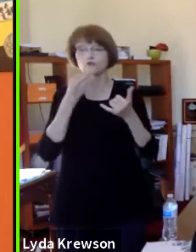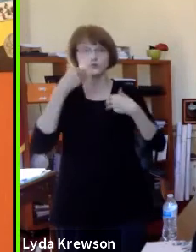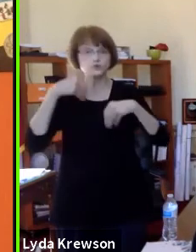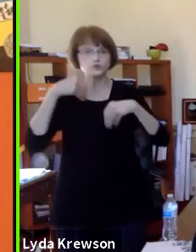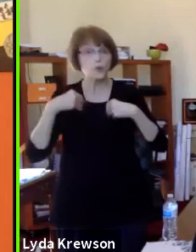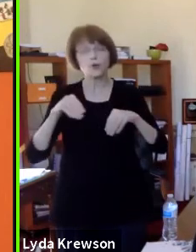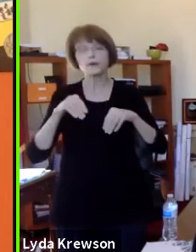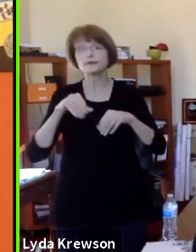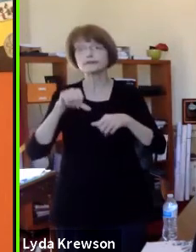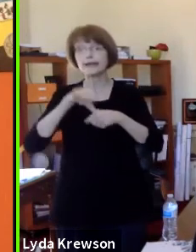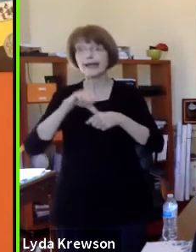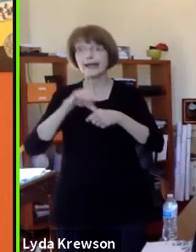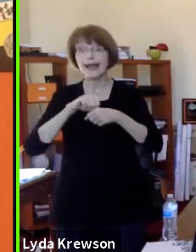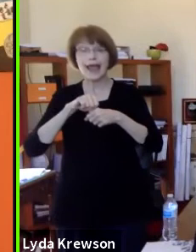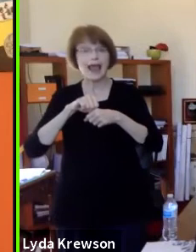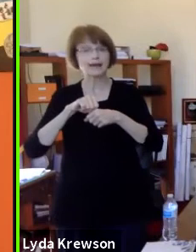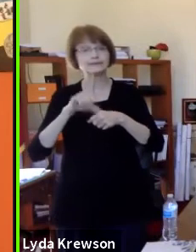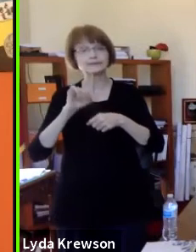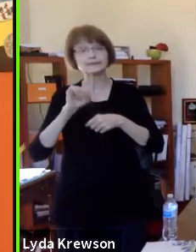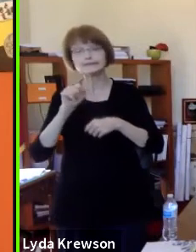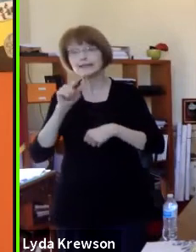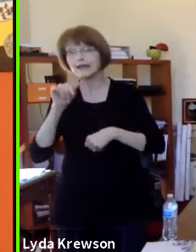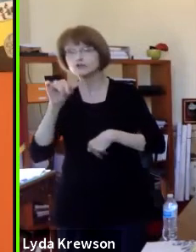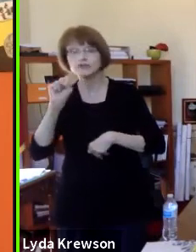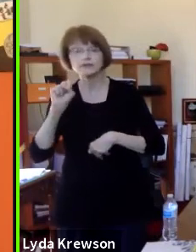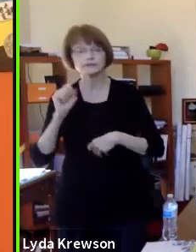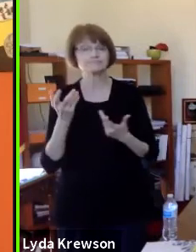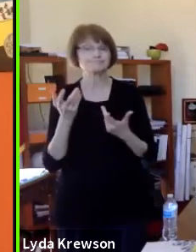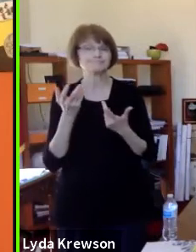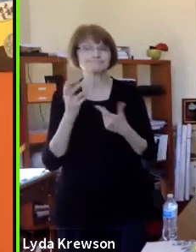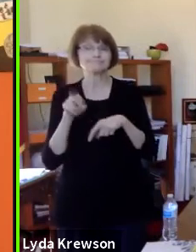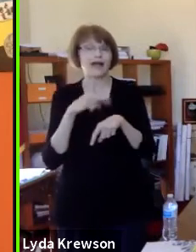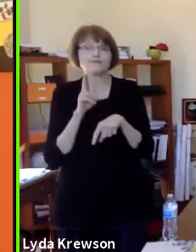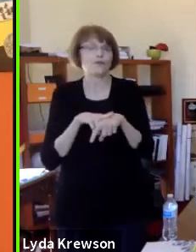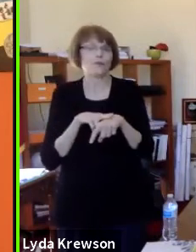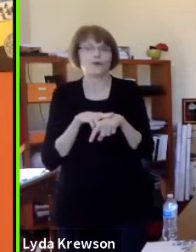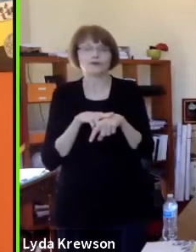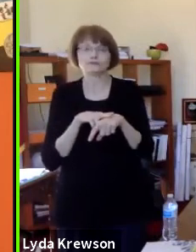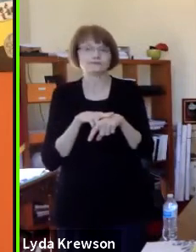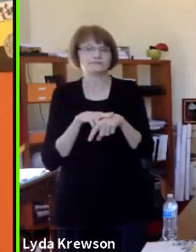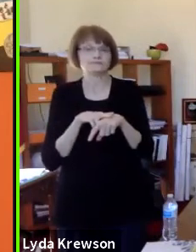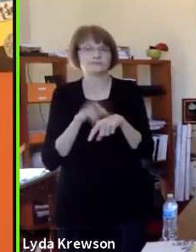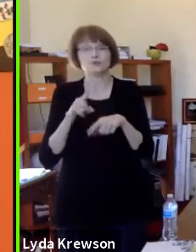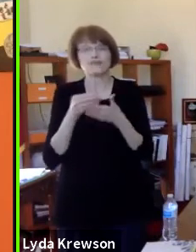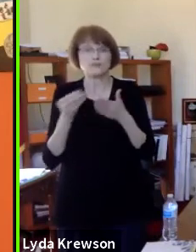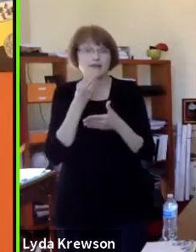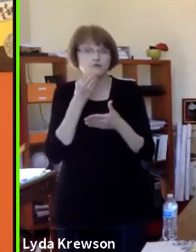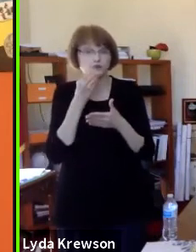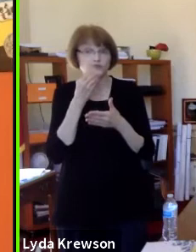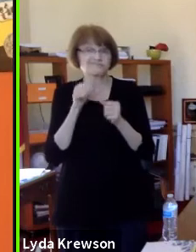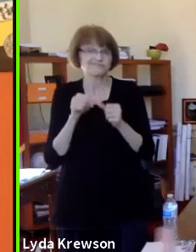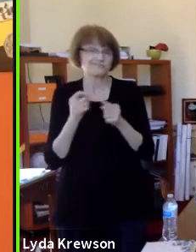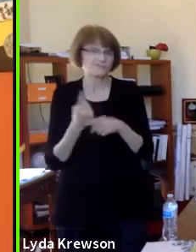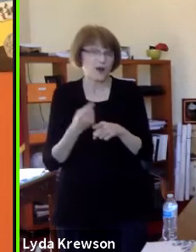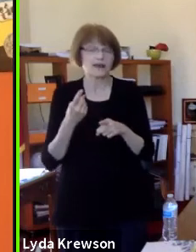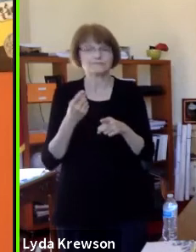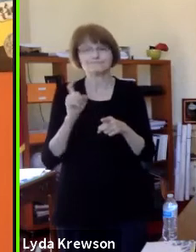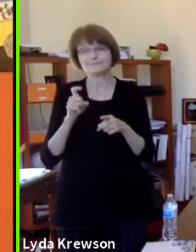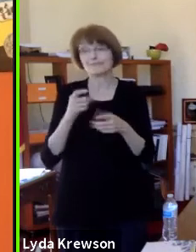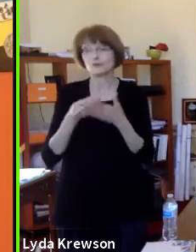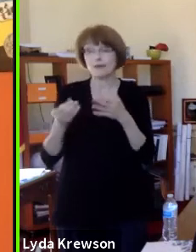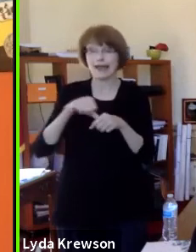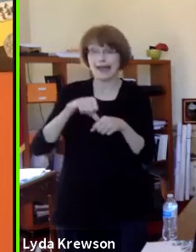stores and gas stations. You know, because of course you have to buy food, right? And you've got to